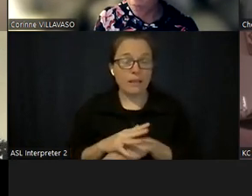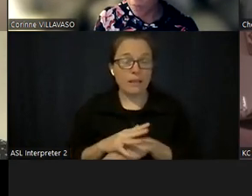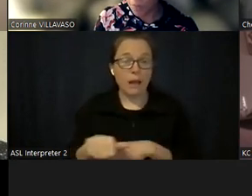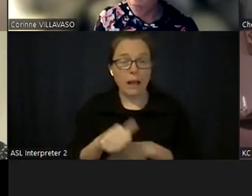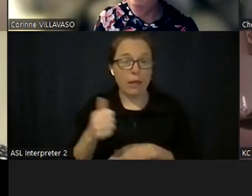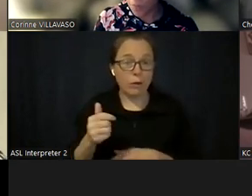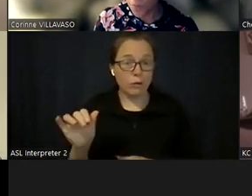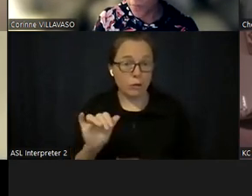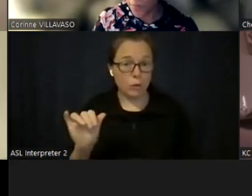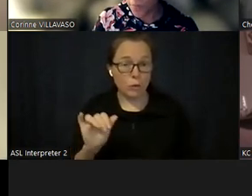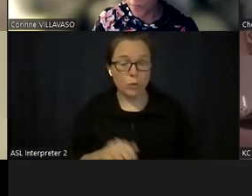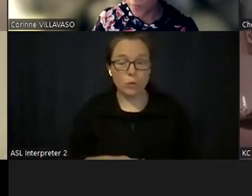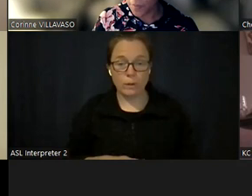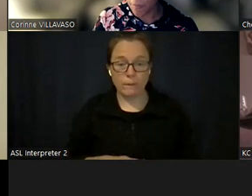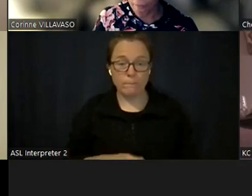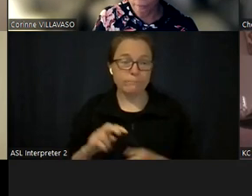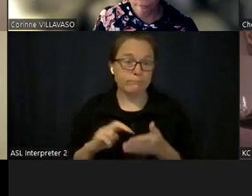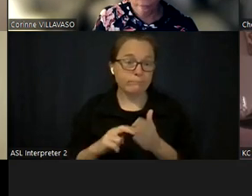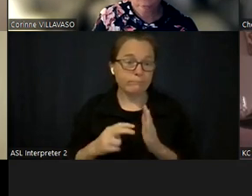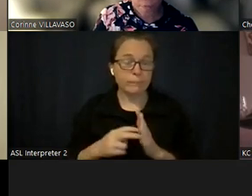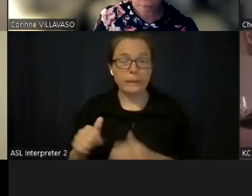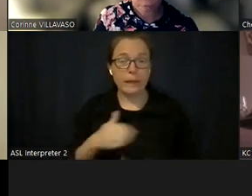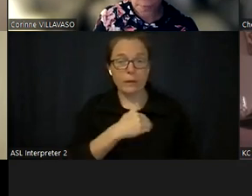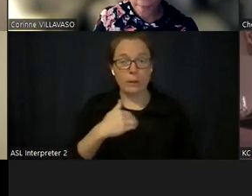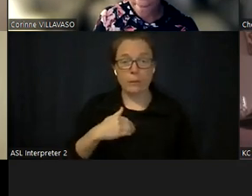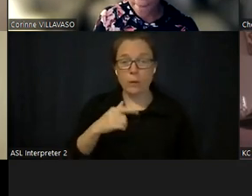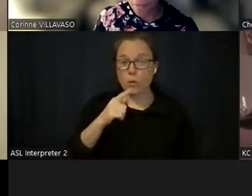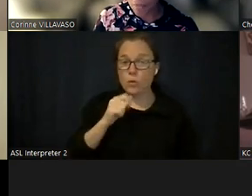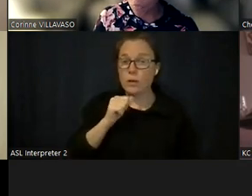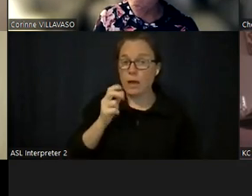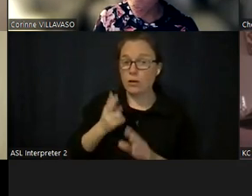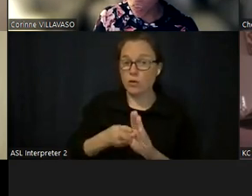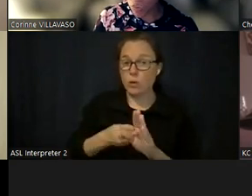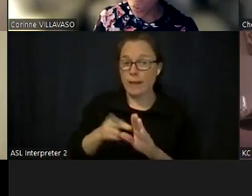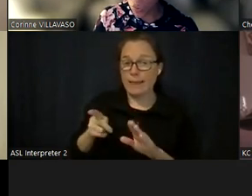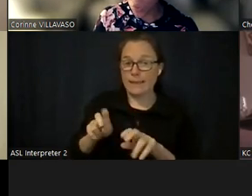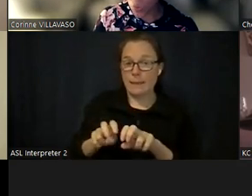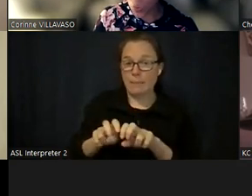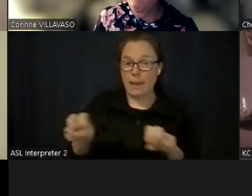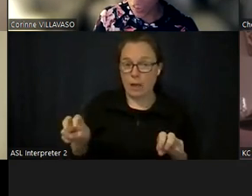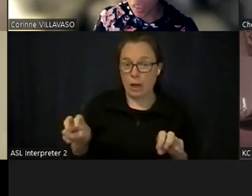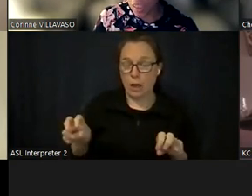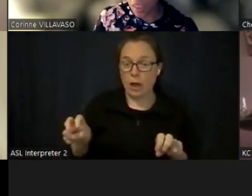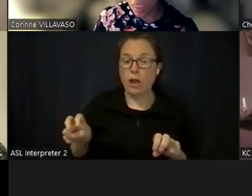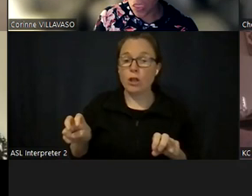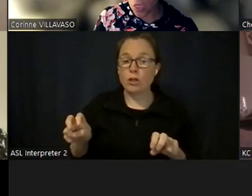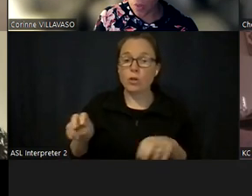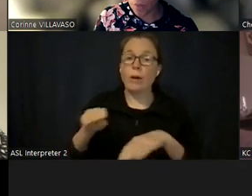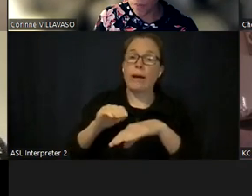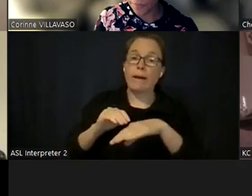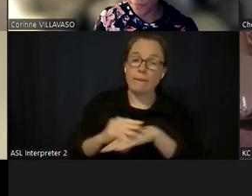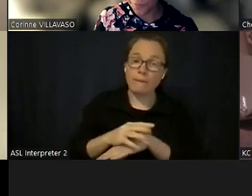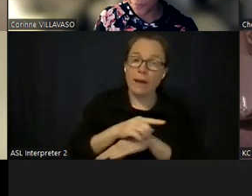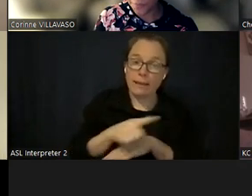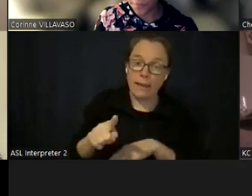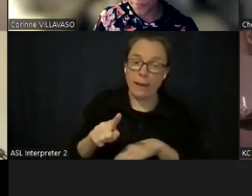thereof, and there would be other members of the oversight board who wouldn't be on that panel. And so it would affect them, but not in the same